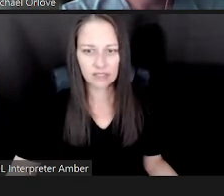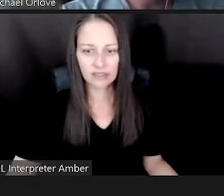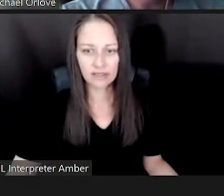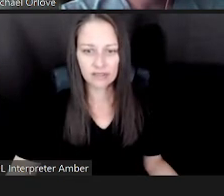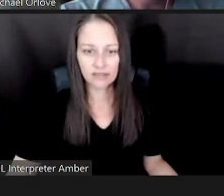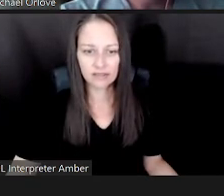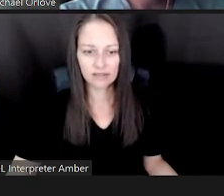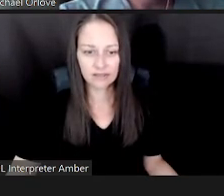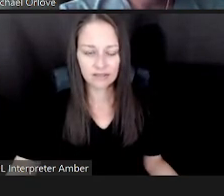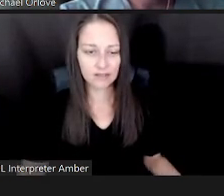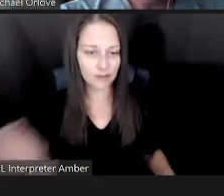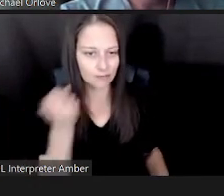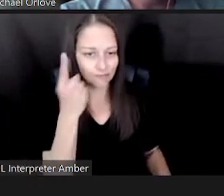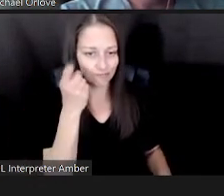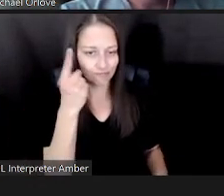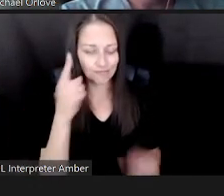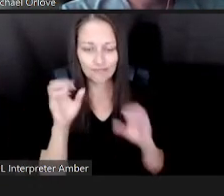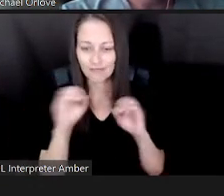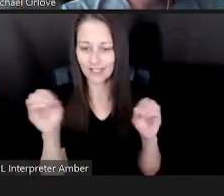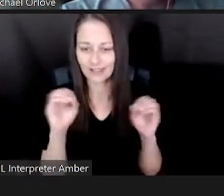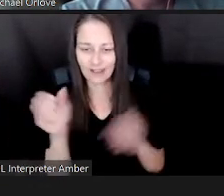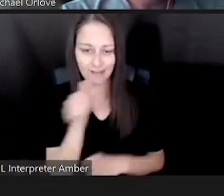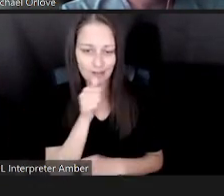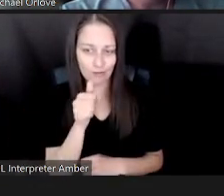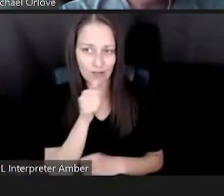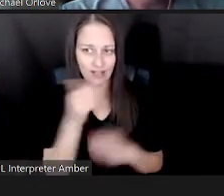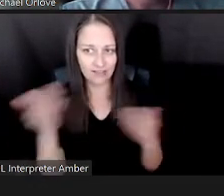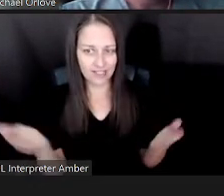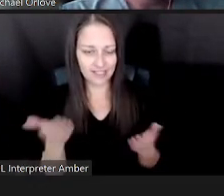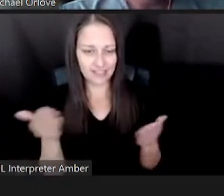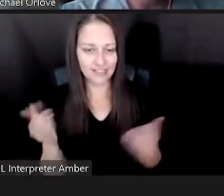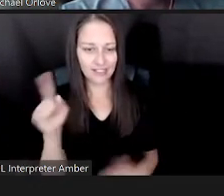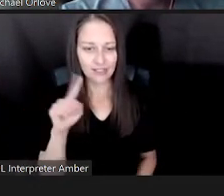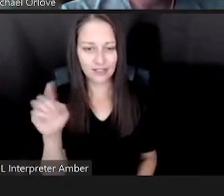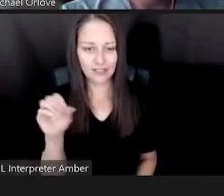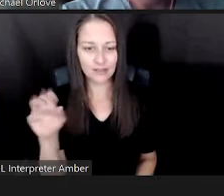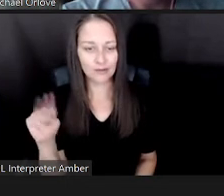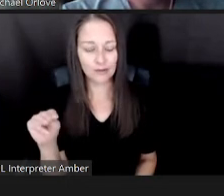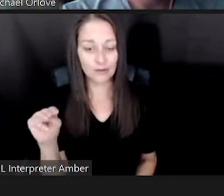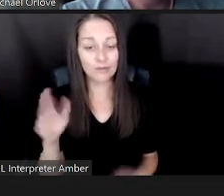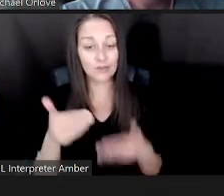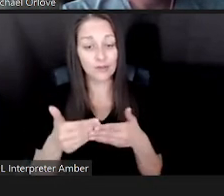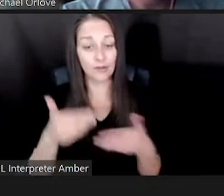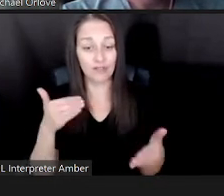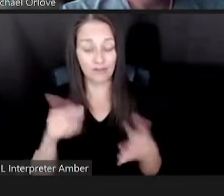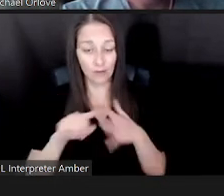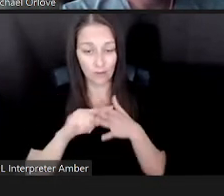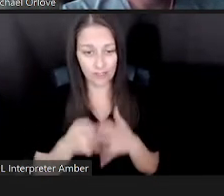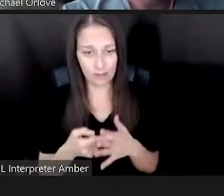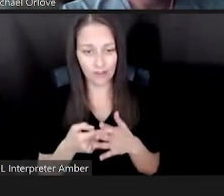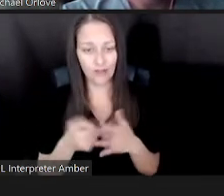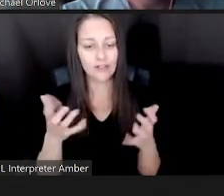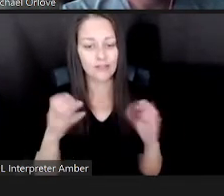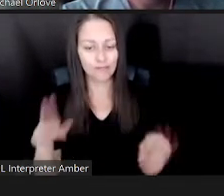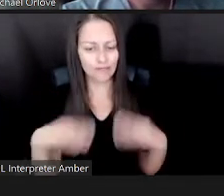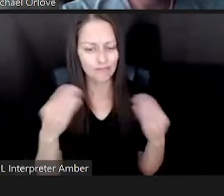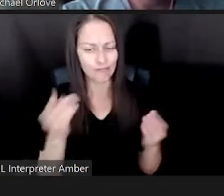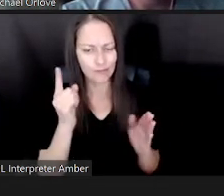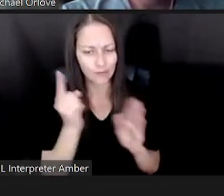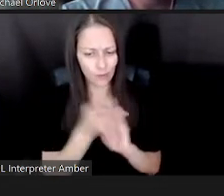Zoom. Before we get into the questions, I'd like to give you a minute or so to just think about, you've heard from